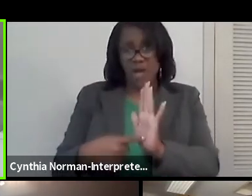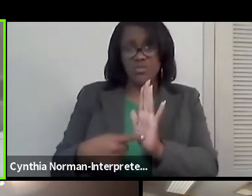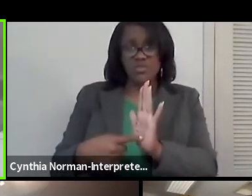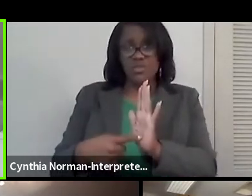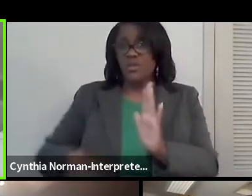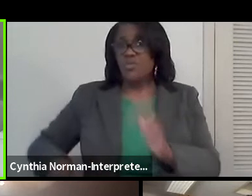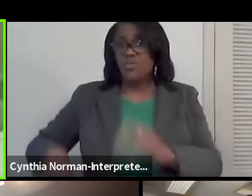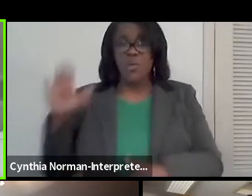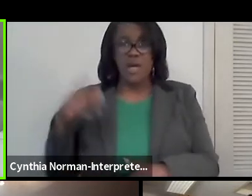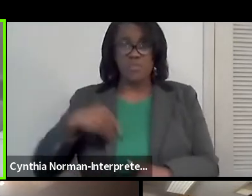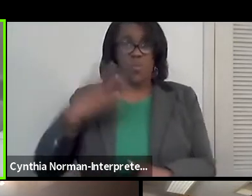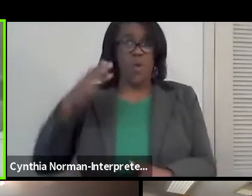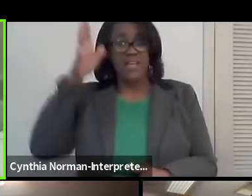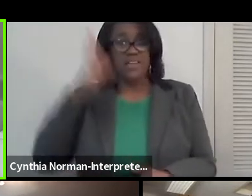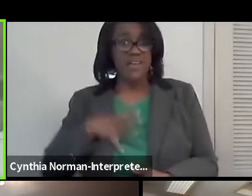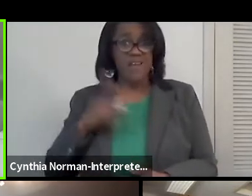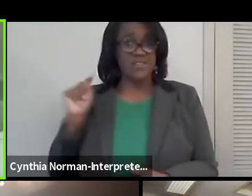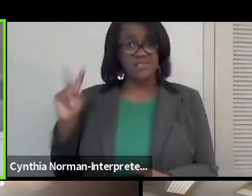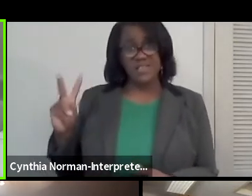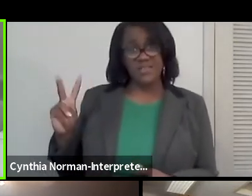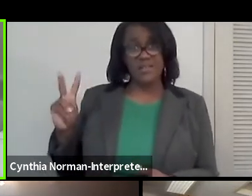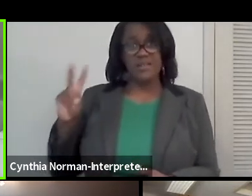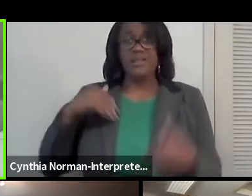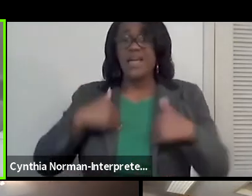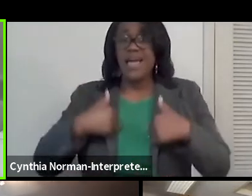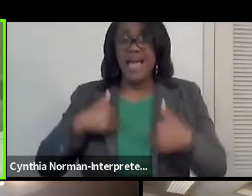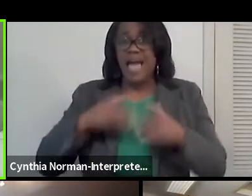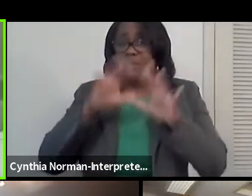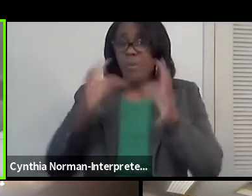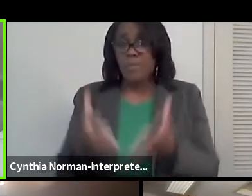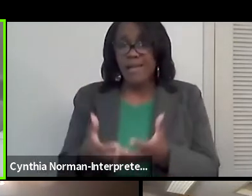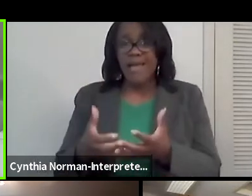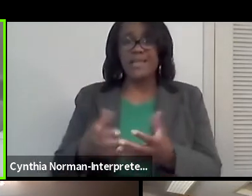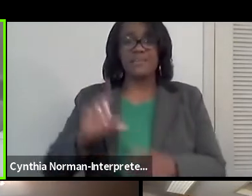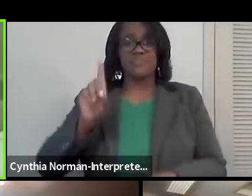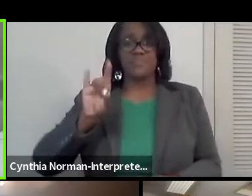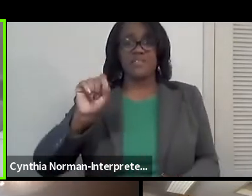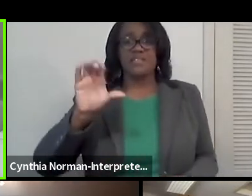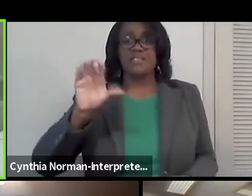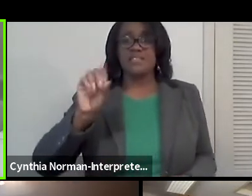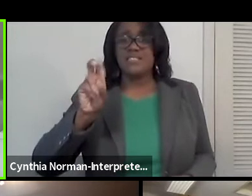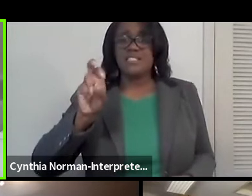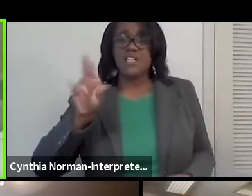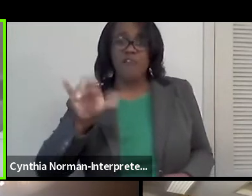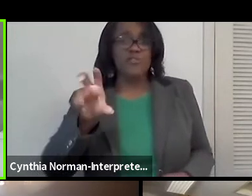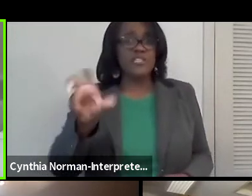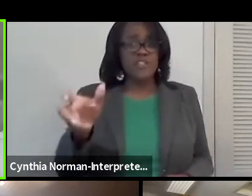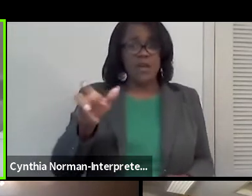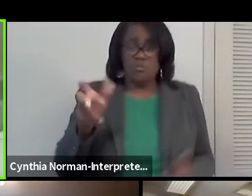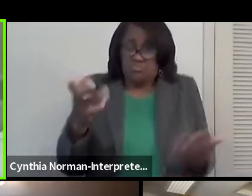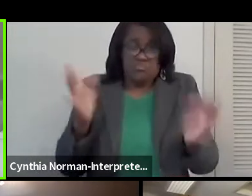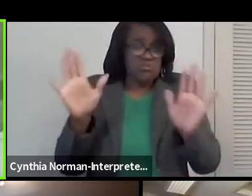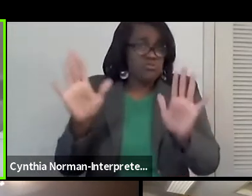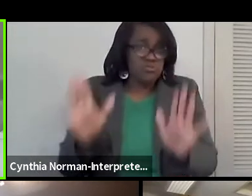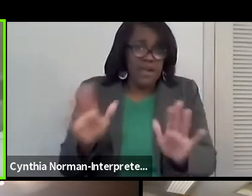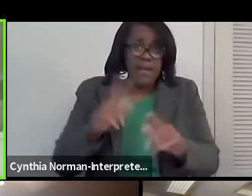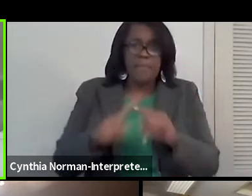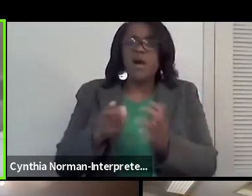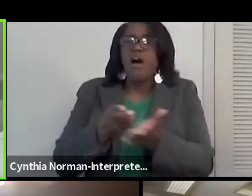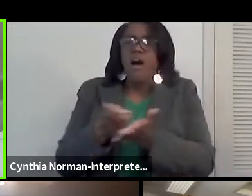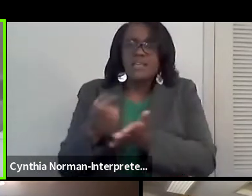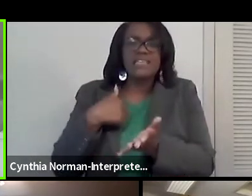these white guys on TV, you know, on Animal Planet and Discovery Channel. And they were great. But you know, I honestly wish I had